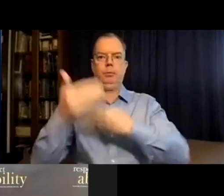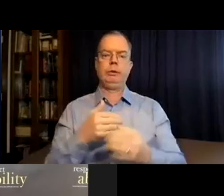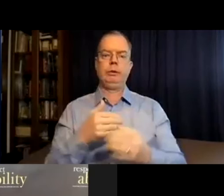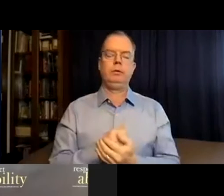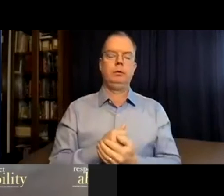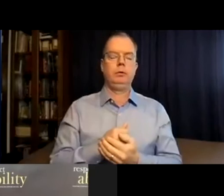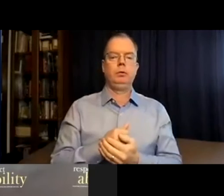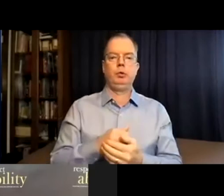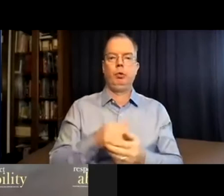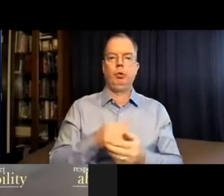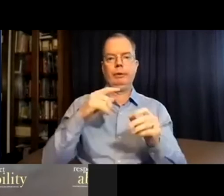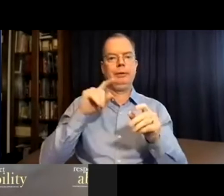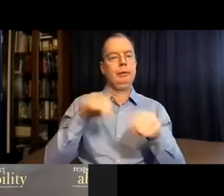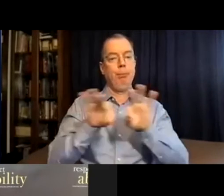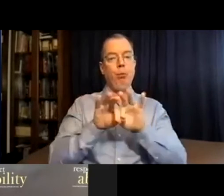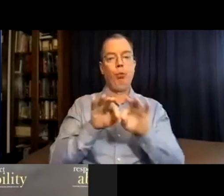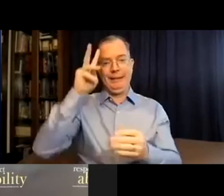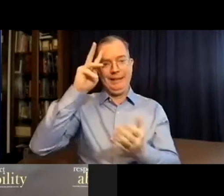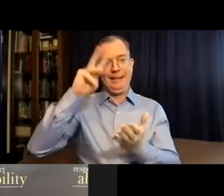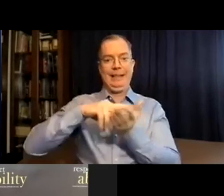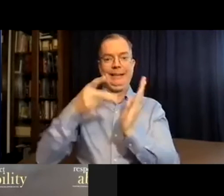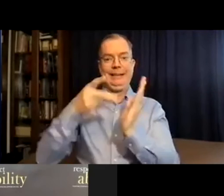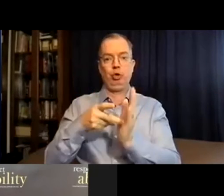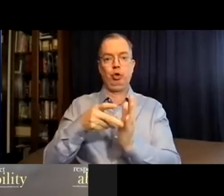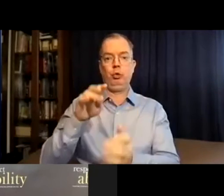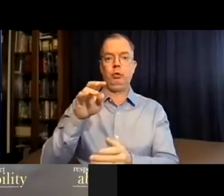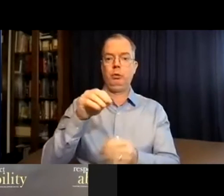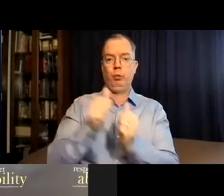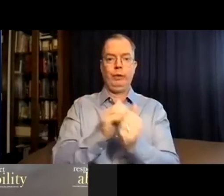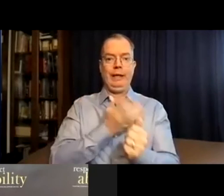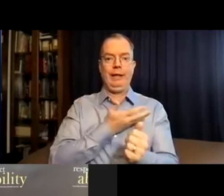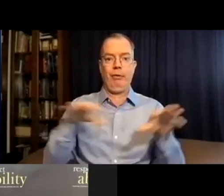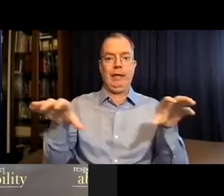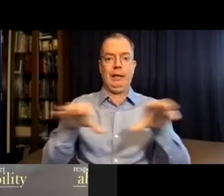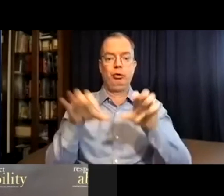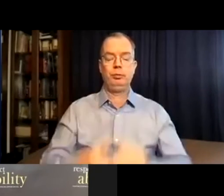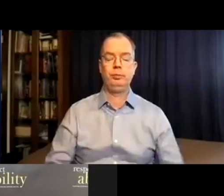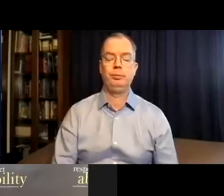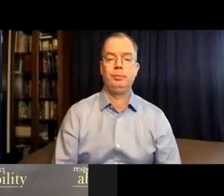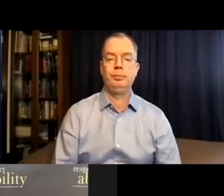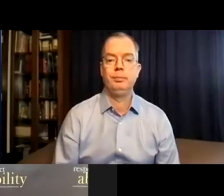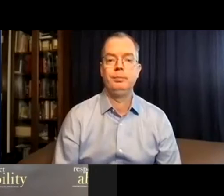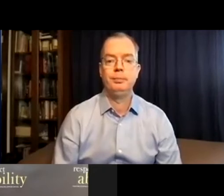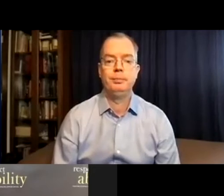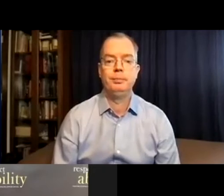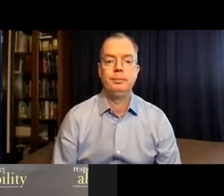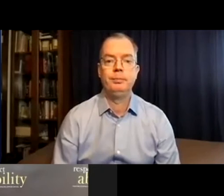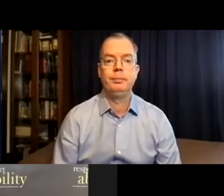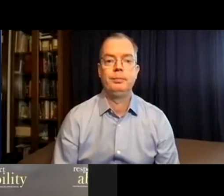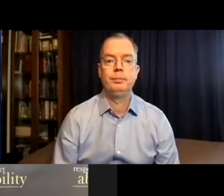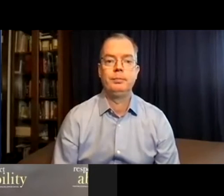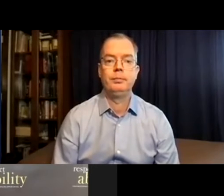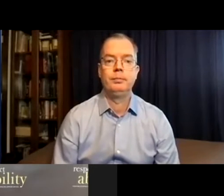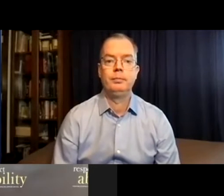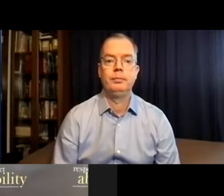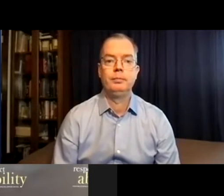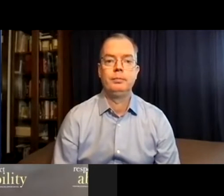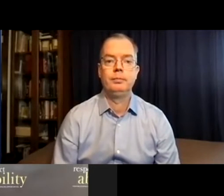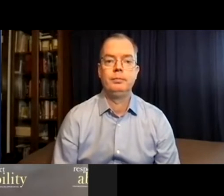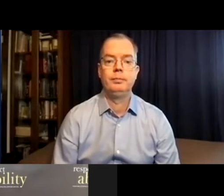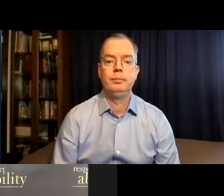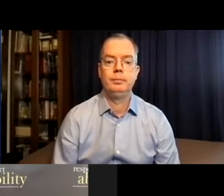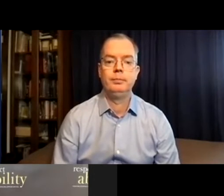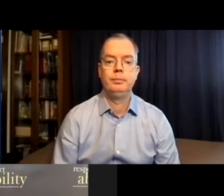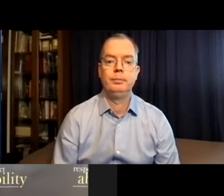need to hire and making progress where we need to make progress. Because it's important to keep our intention with our